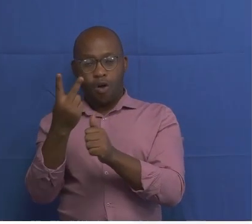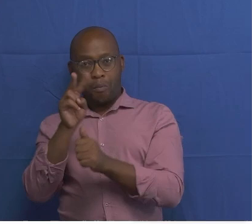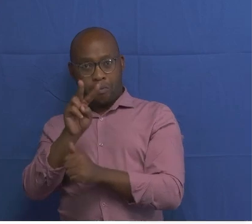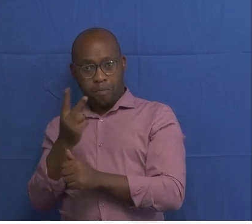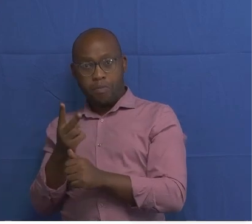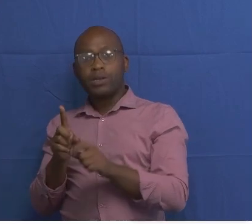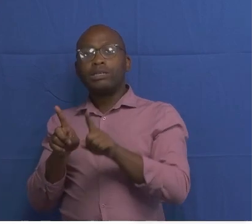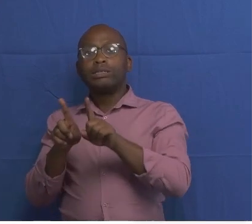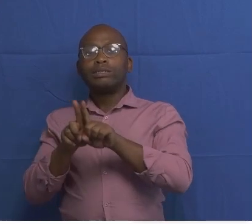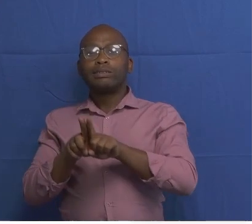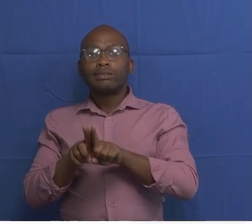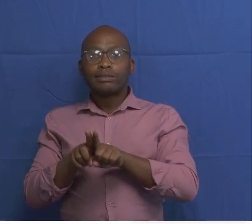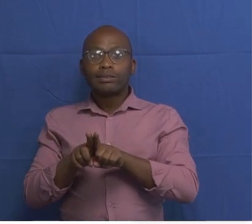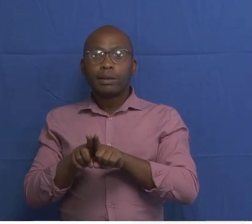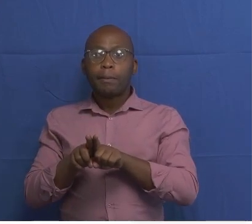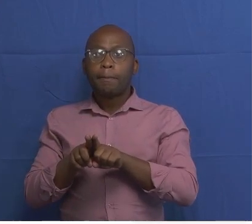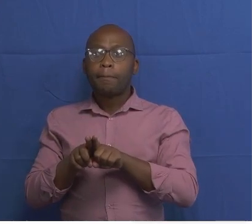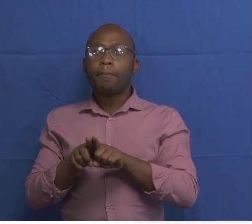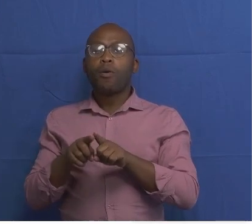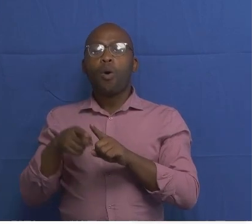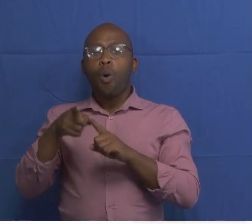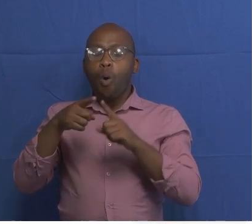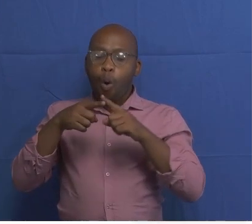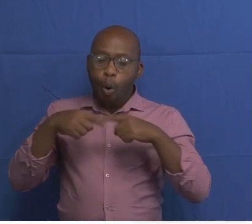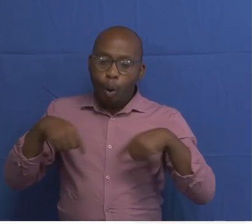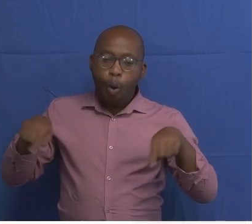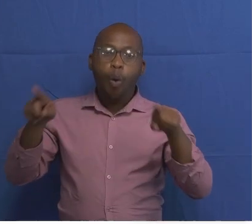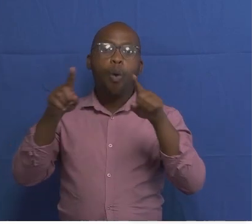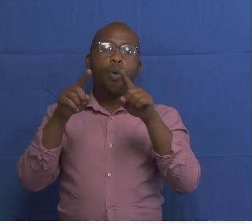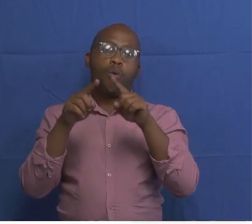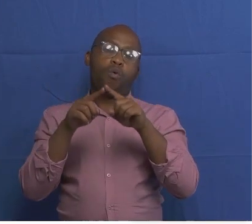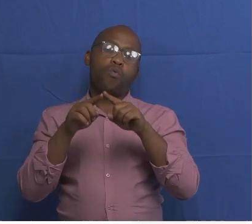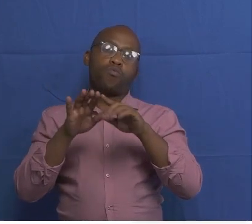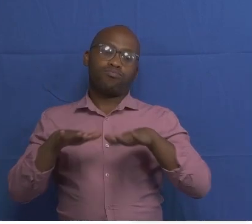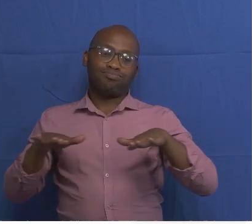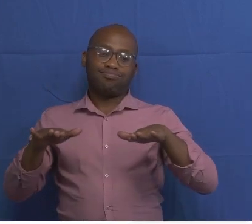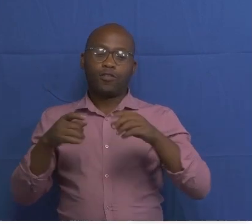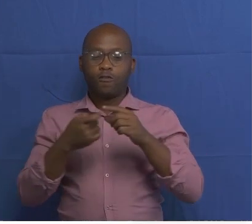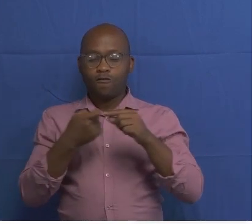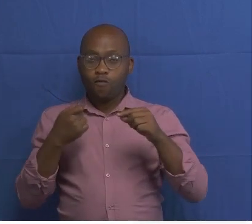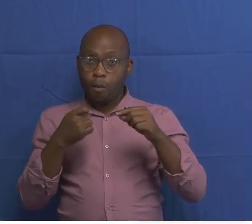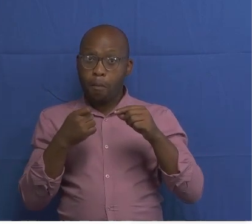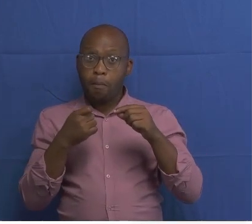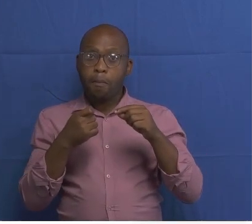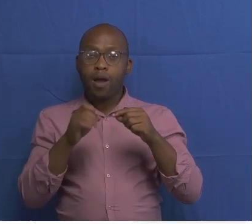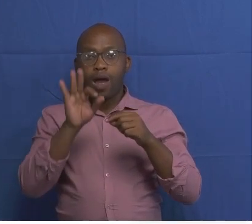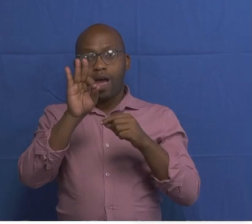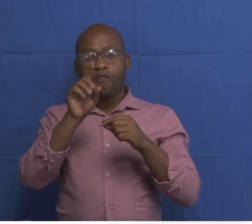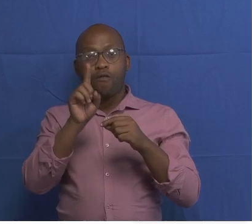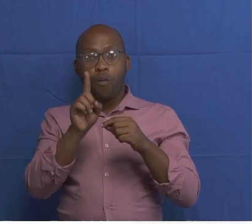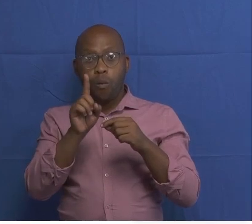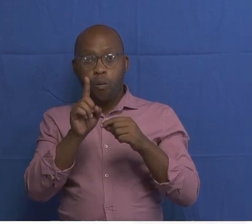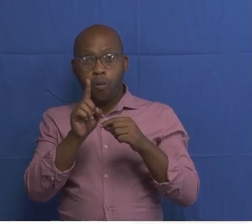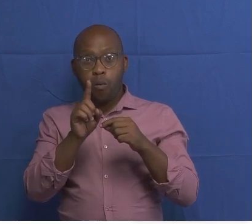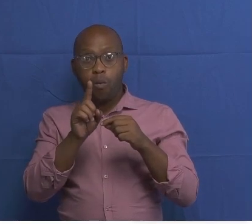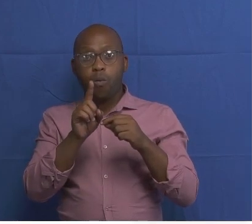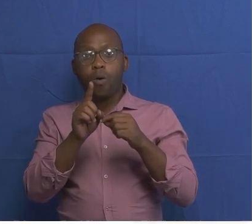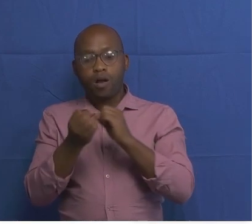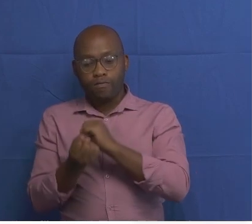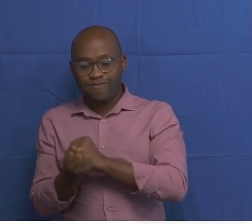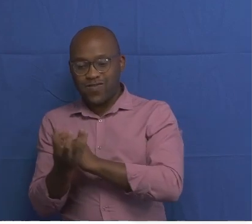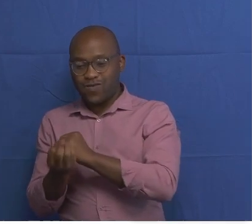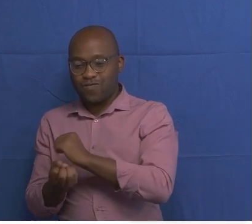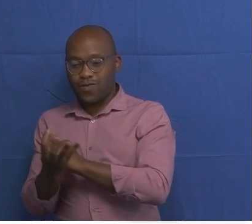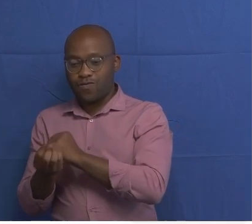across all the individuals of the F1 generation will display the dominant trait. Now, what does it mean to